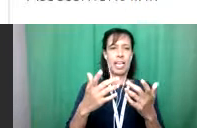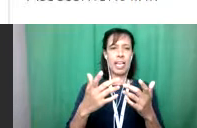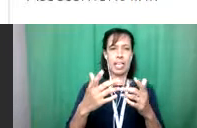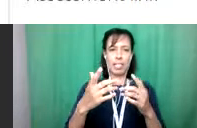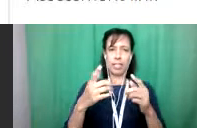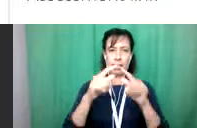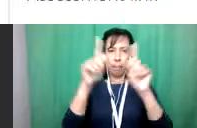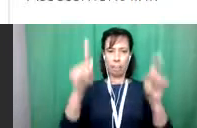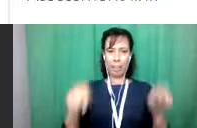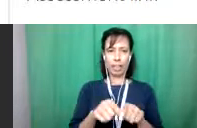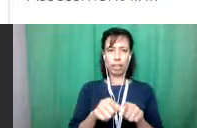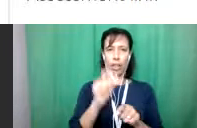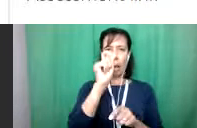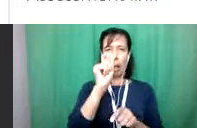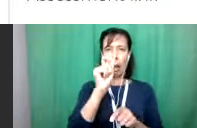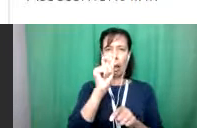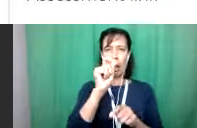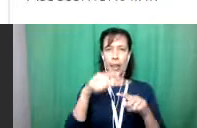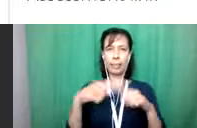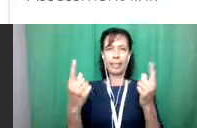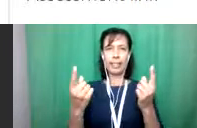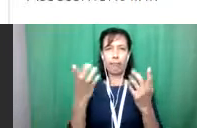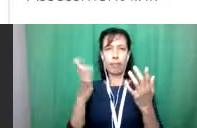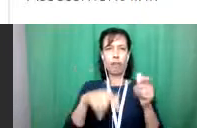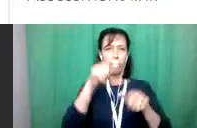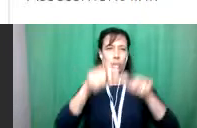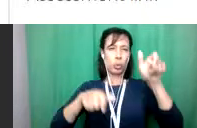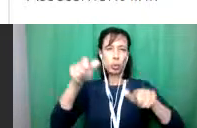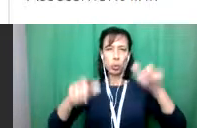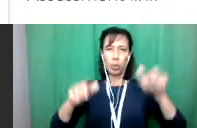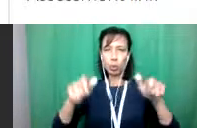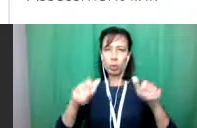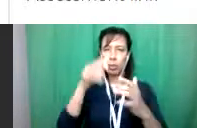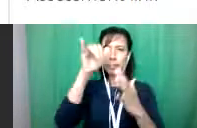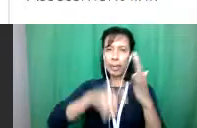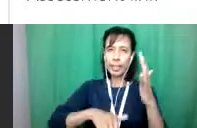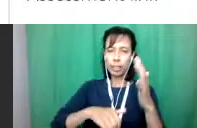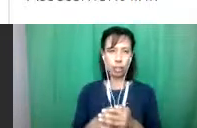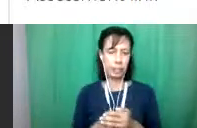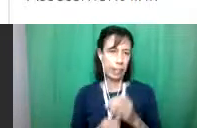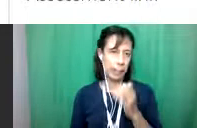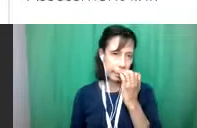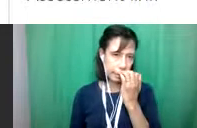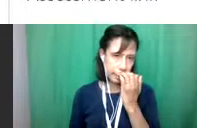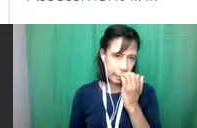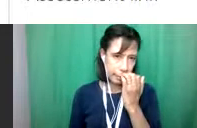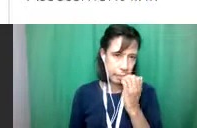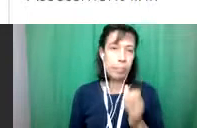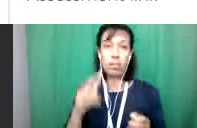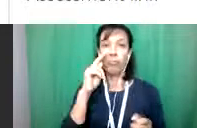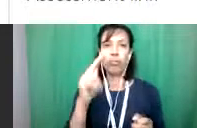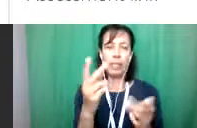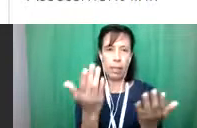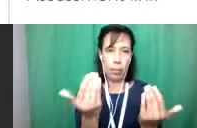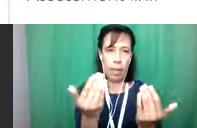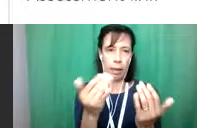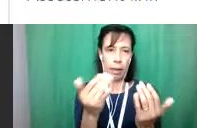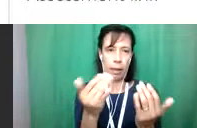and I don't think you have things like participants or grades. There's the welcome. So if I go into